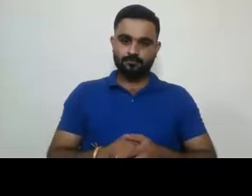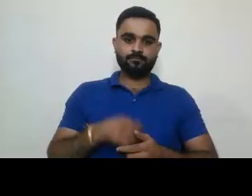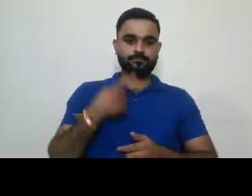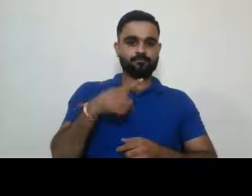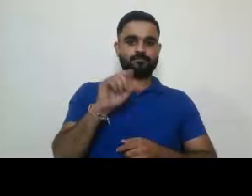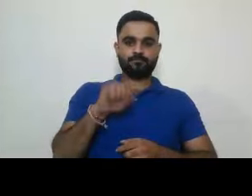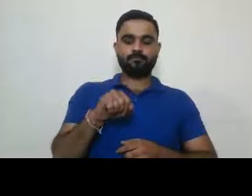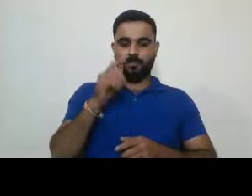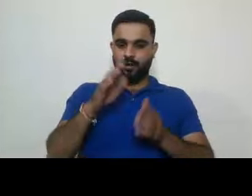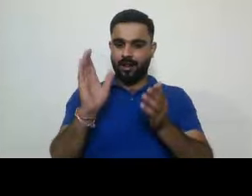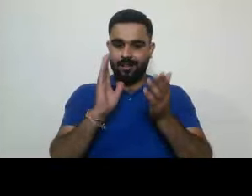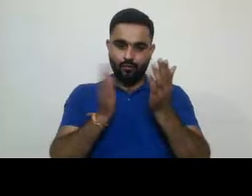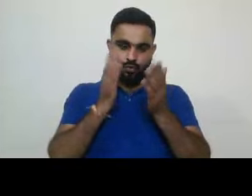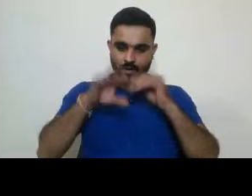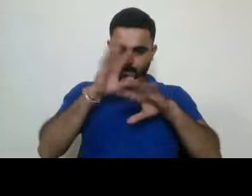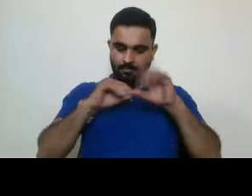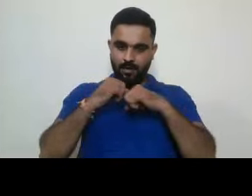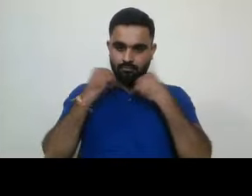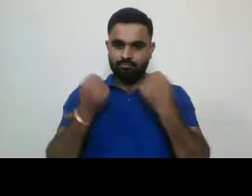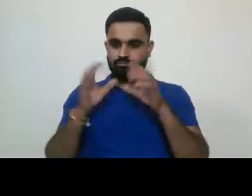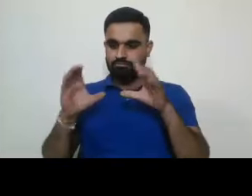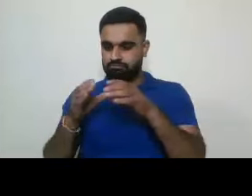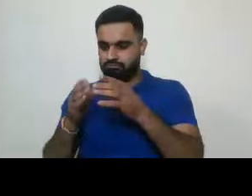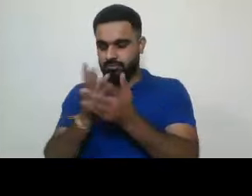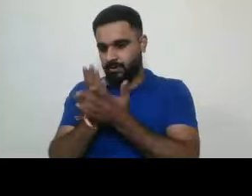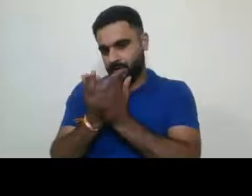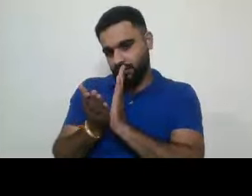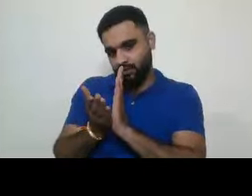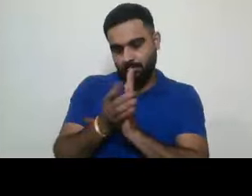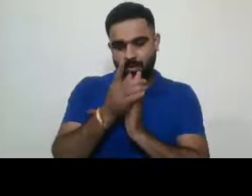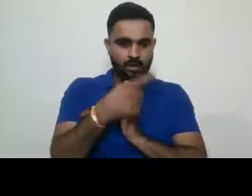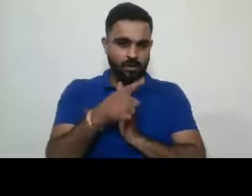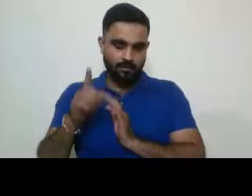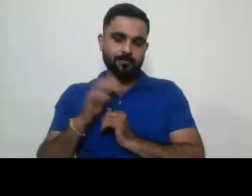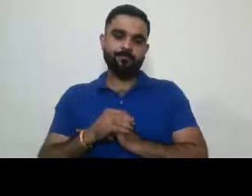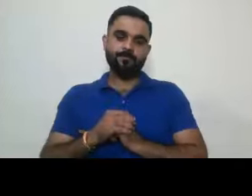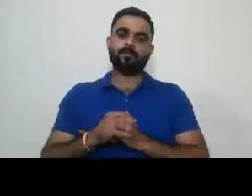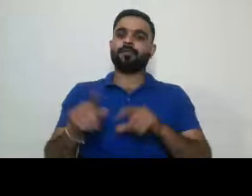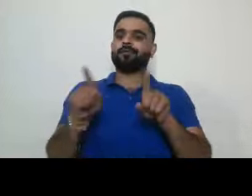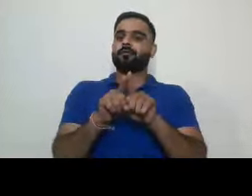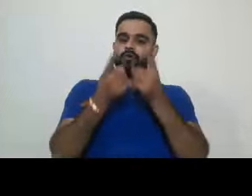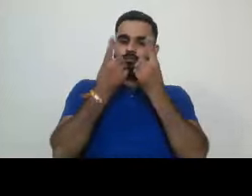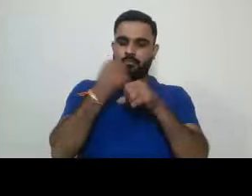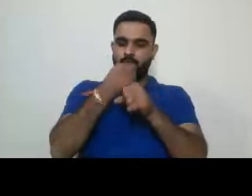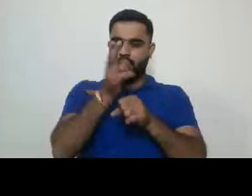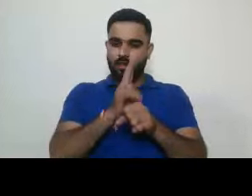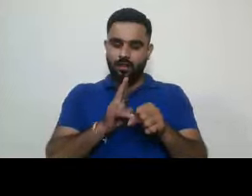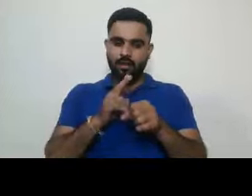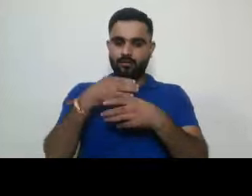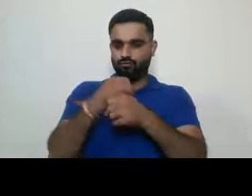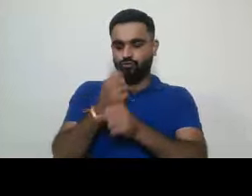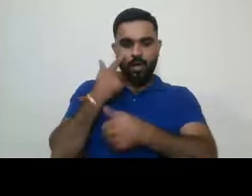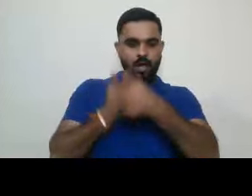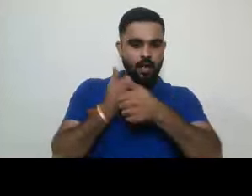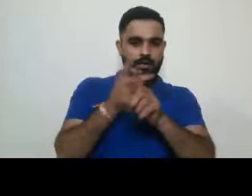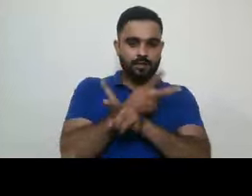Yes, lesson plans, activities, rubrics, questions and prompts. That's correct. So it can check grammar and generate exams. That's